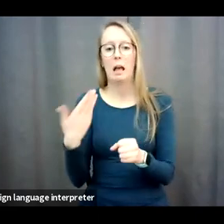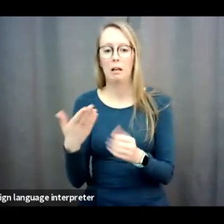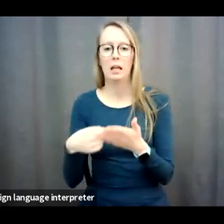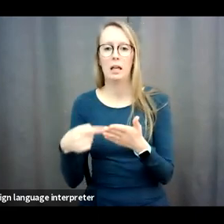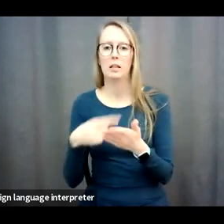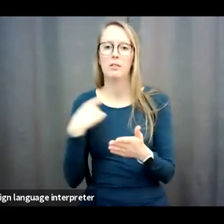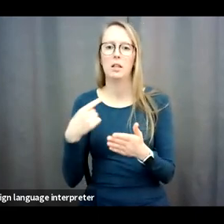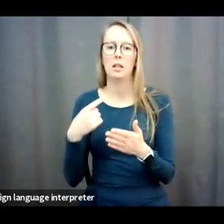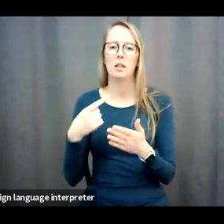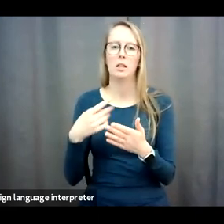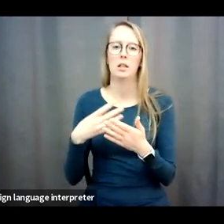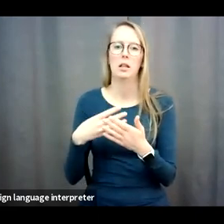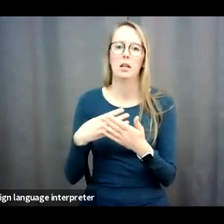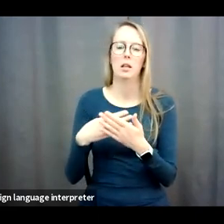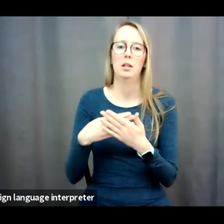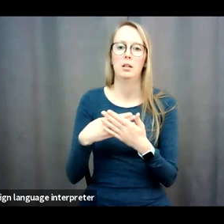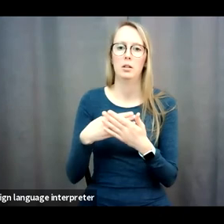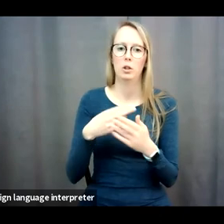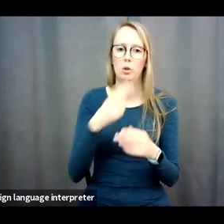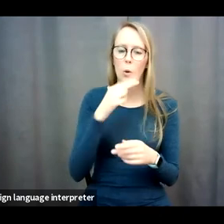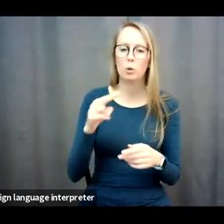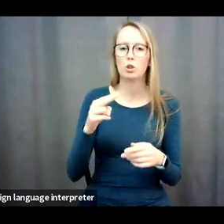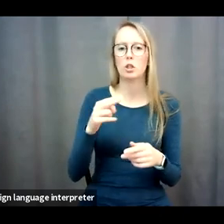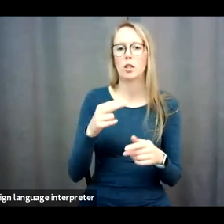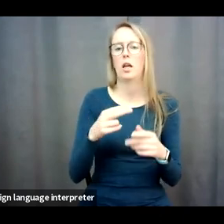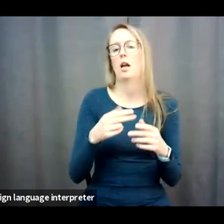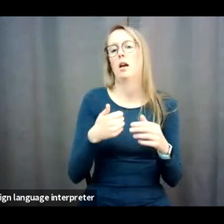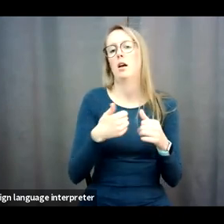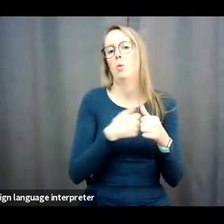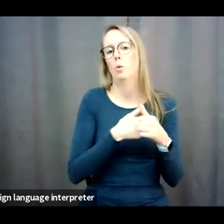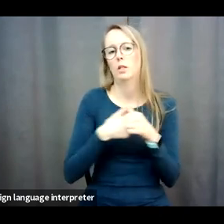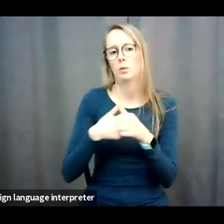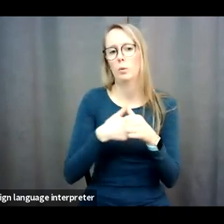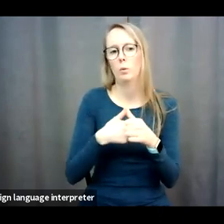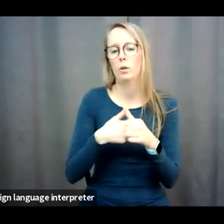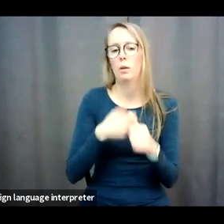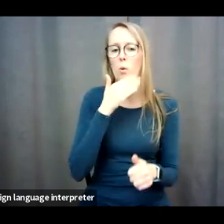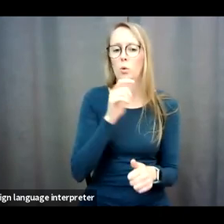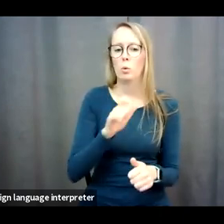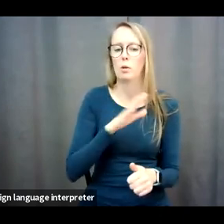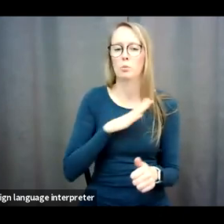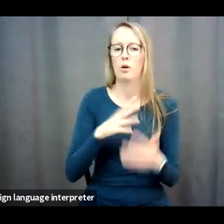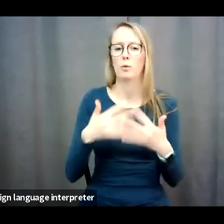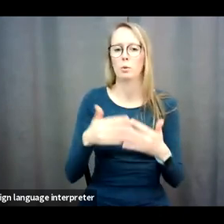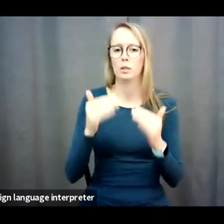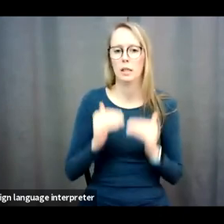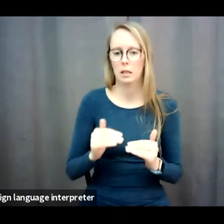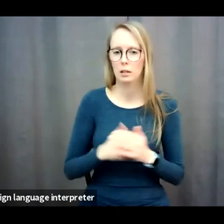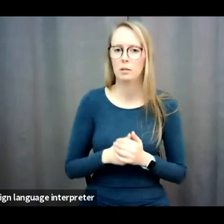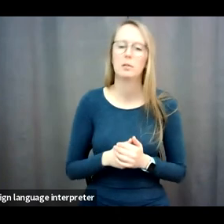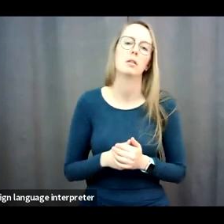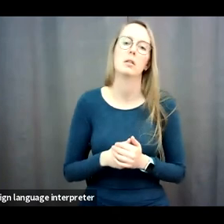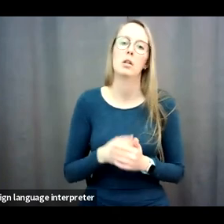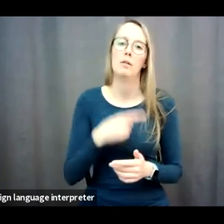the Norwegian Association of Youth with Disabilities. And we are an